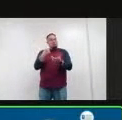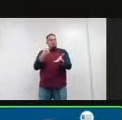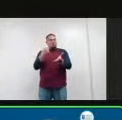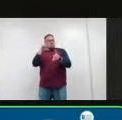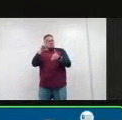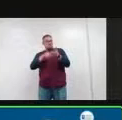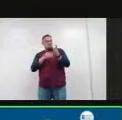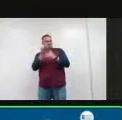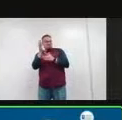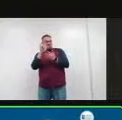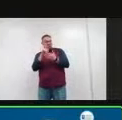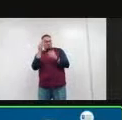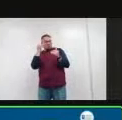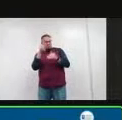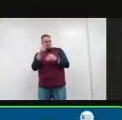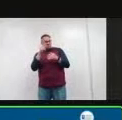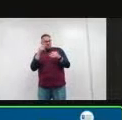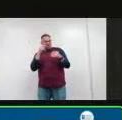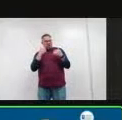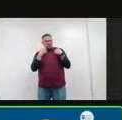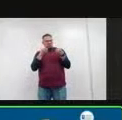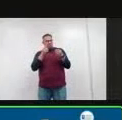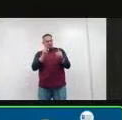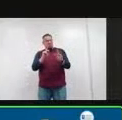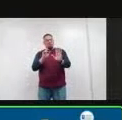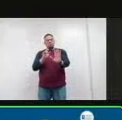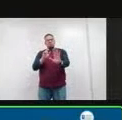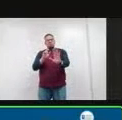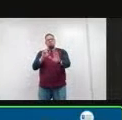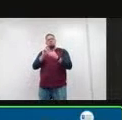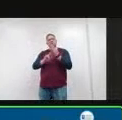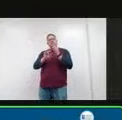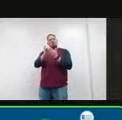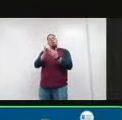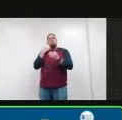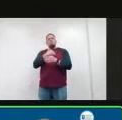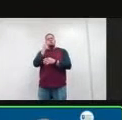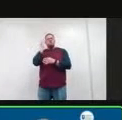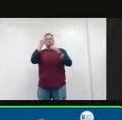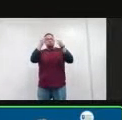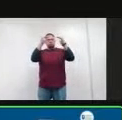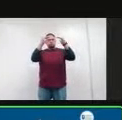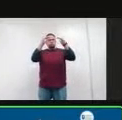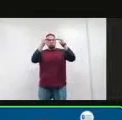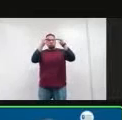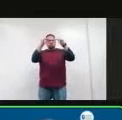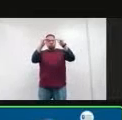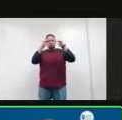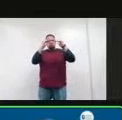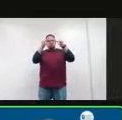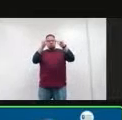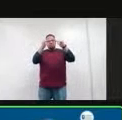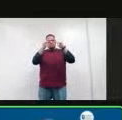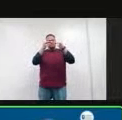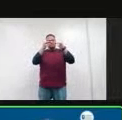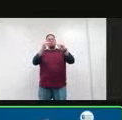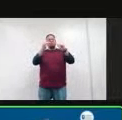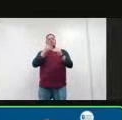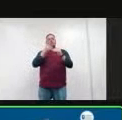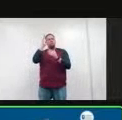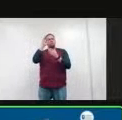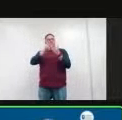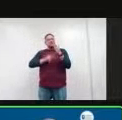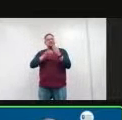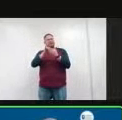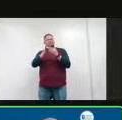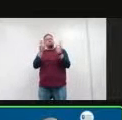through it and review it. And so what we're going to do is we're going to go through line item by line item. I'll read the item. And then what I'm looking